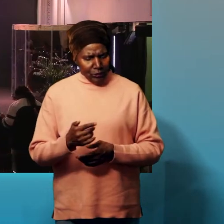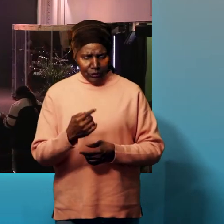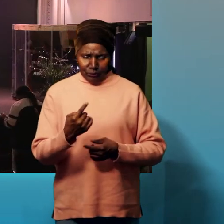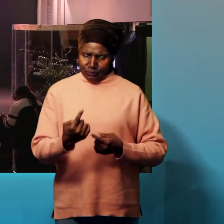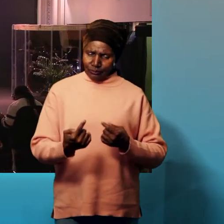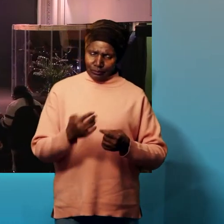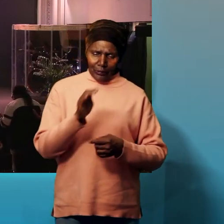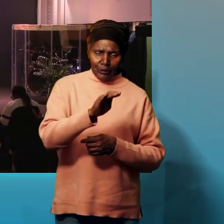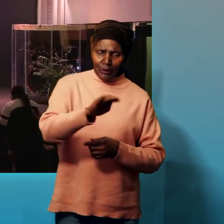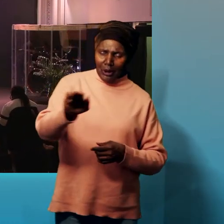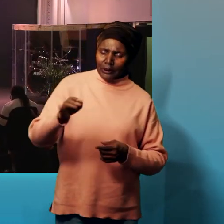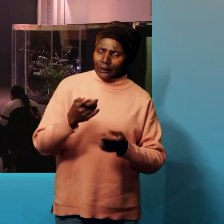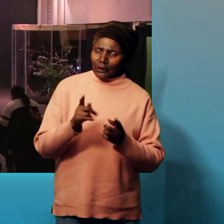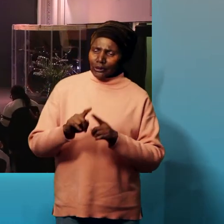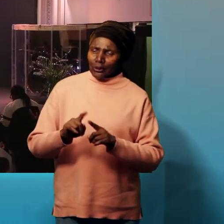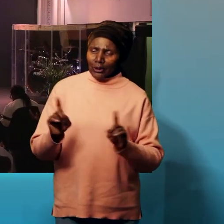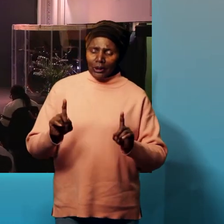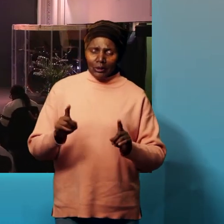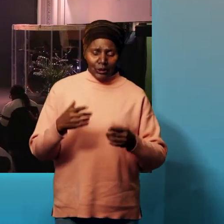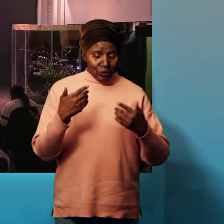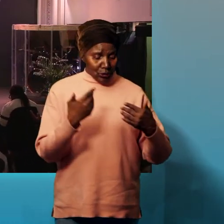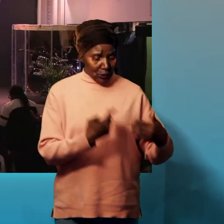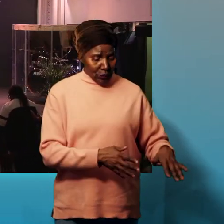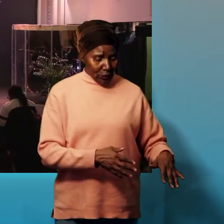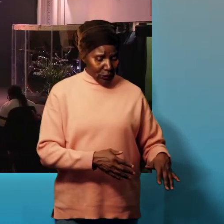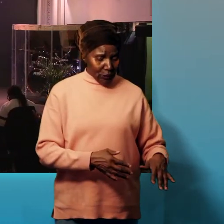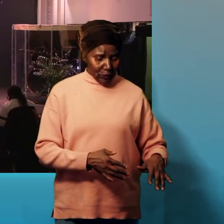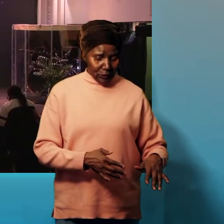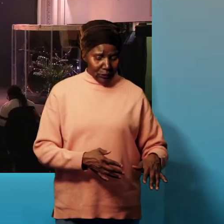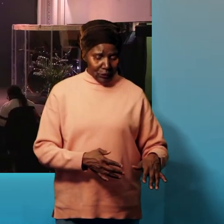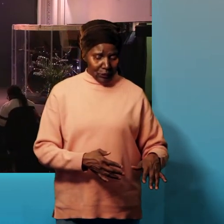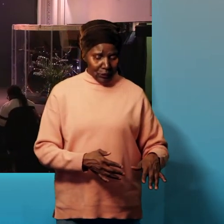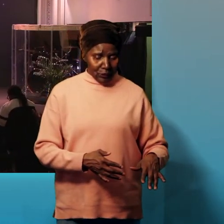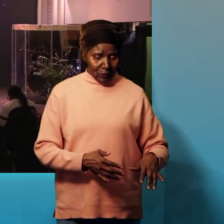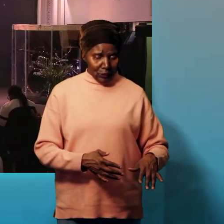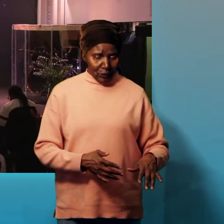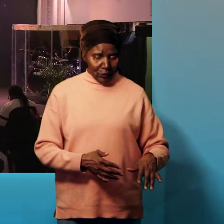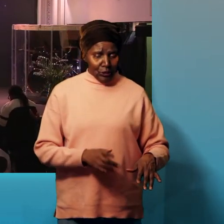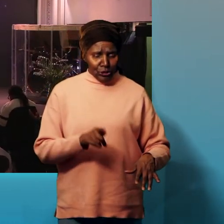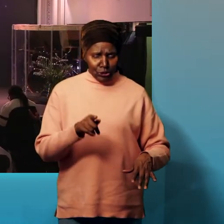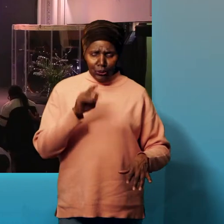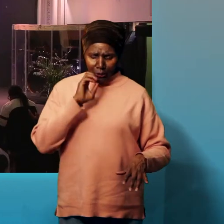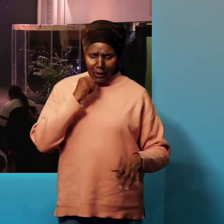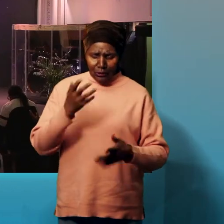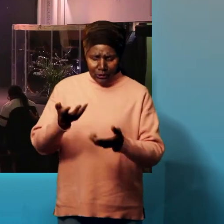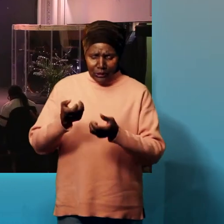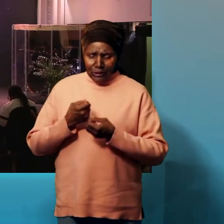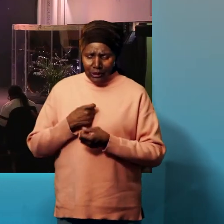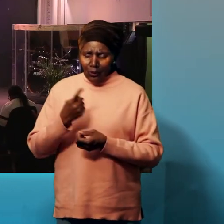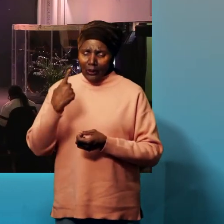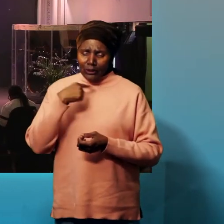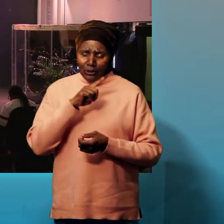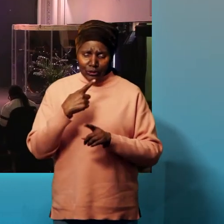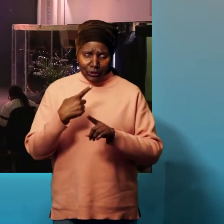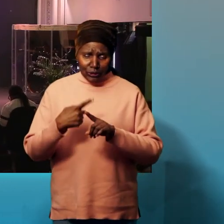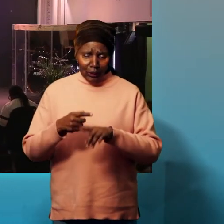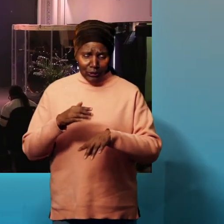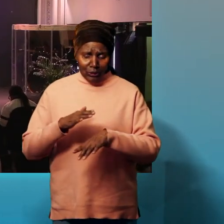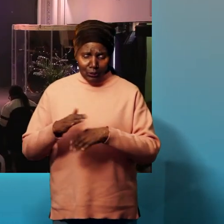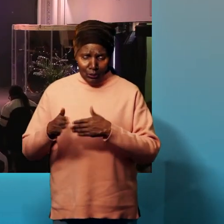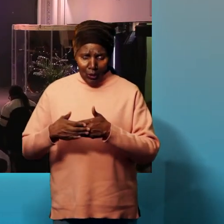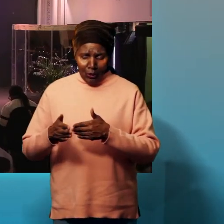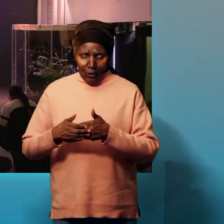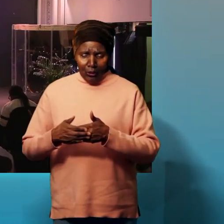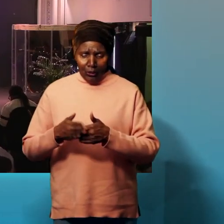here, there's nothing that you leave here that you're not going to receive 100-fold in the age to come,